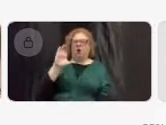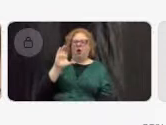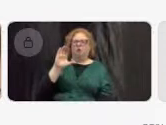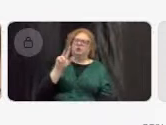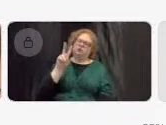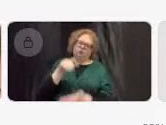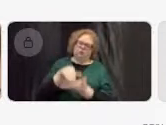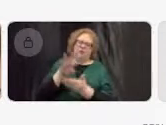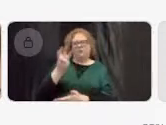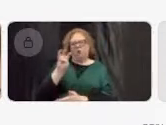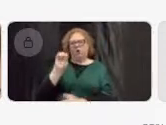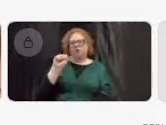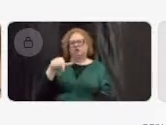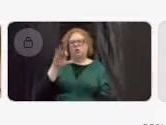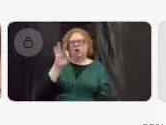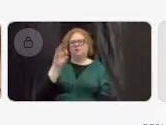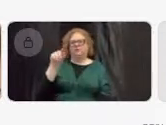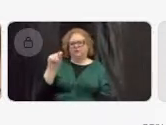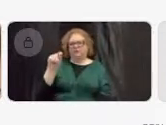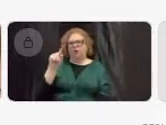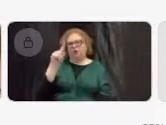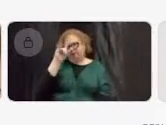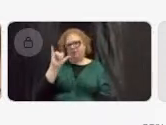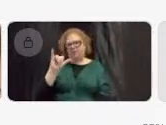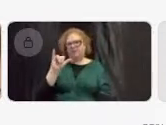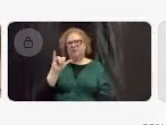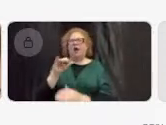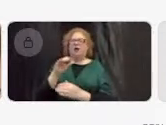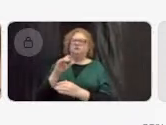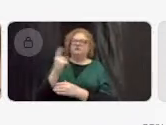residence. Development will also include a